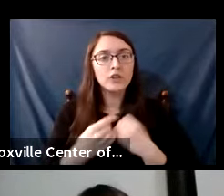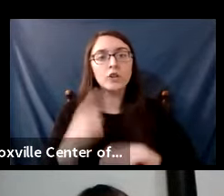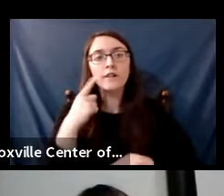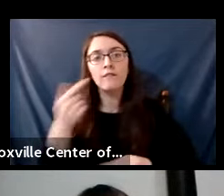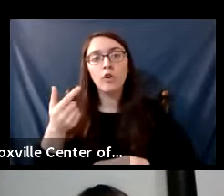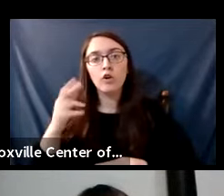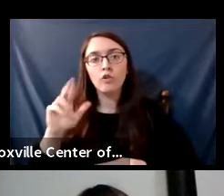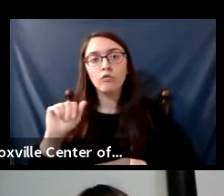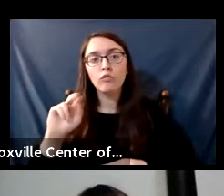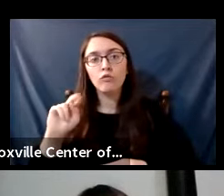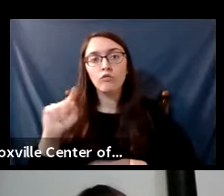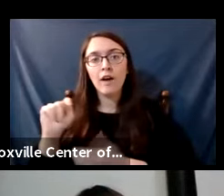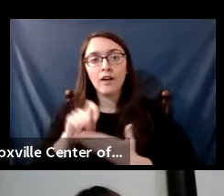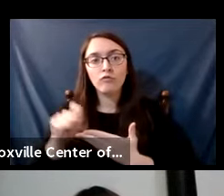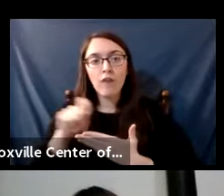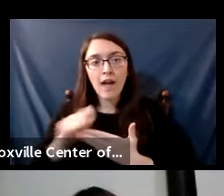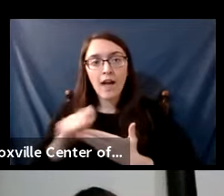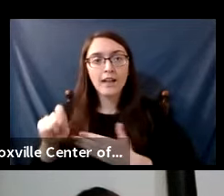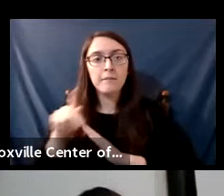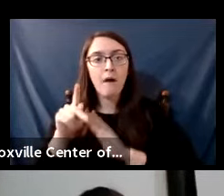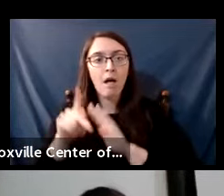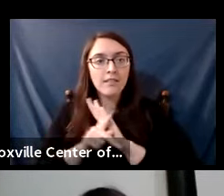writing, policy setting.